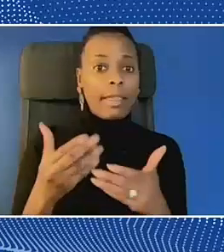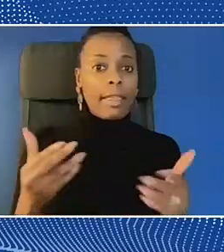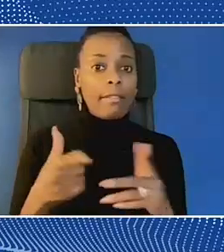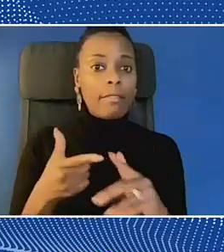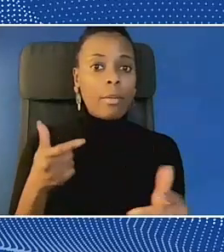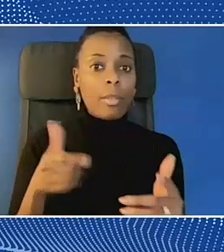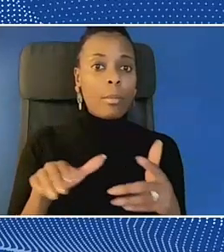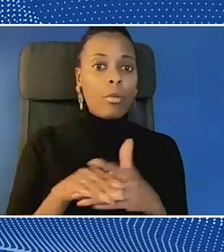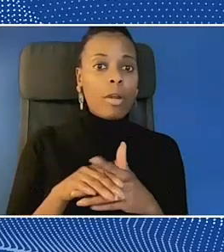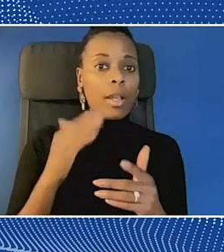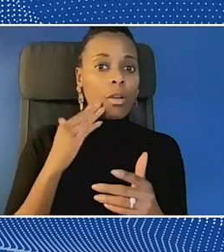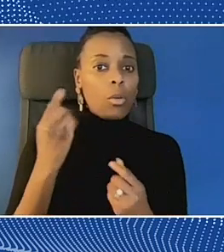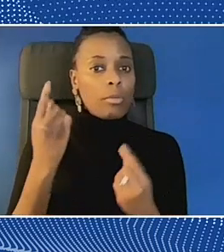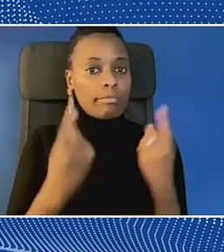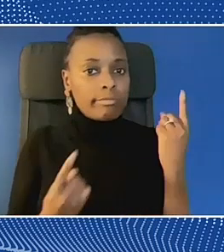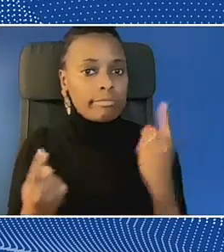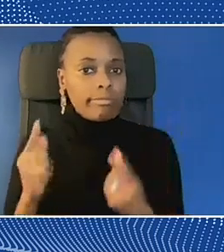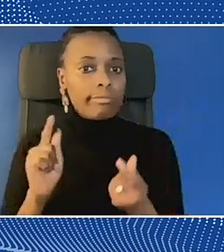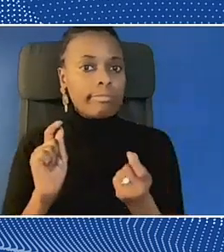were considering some things.